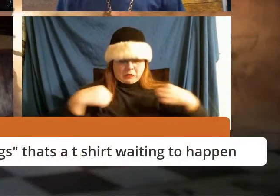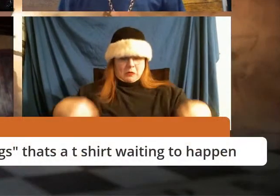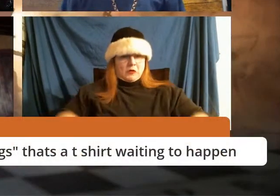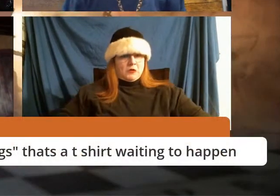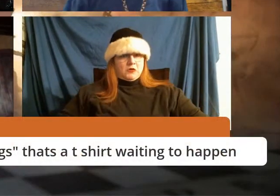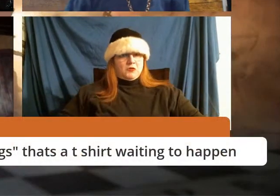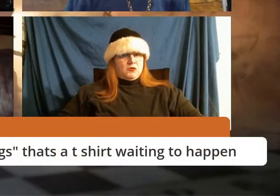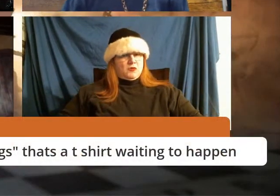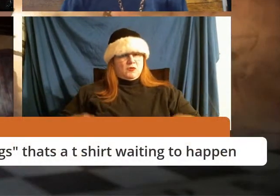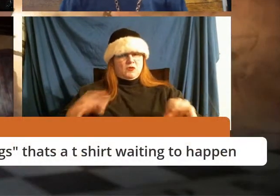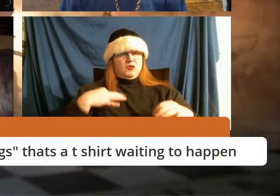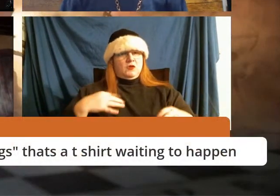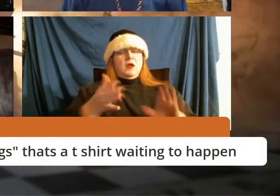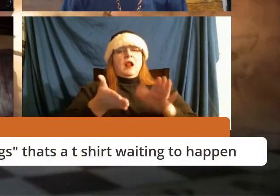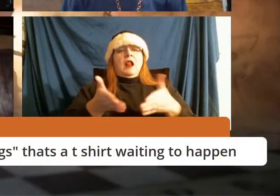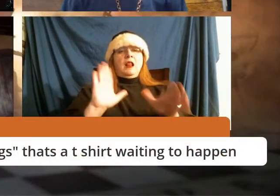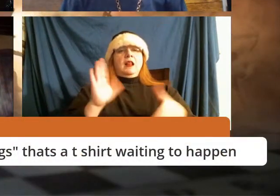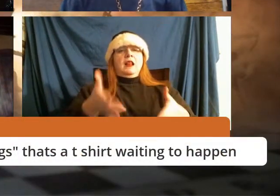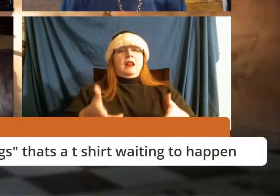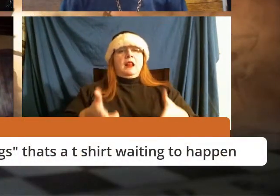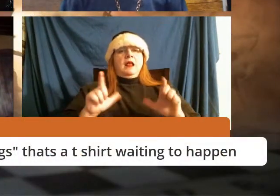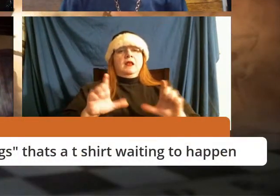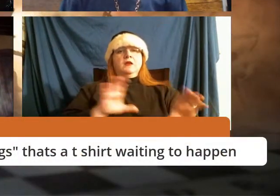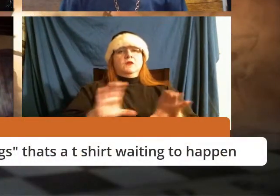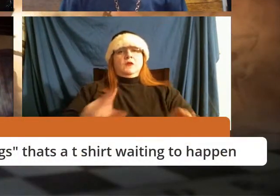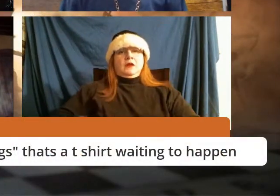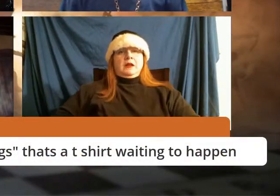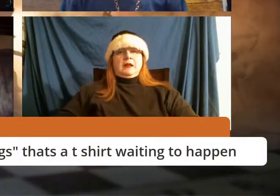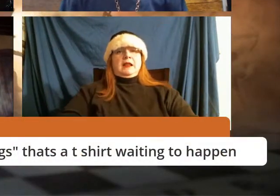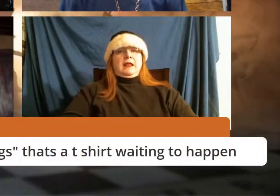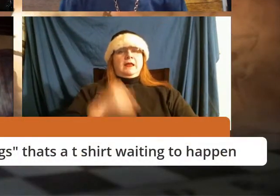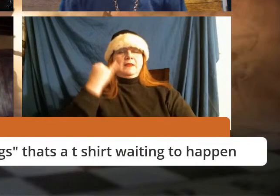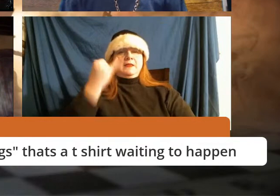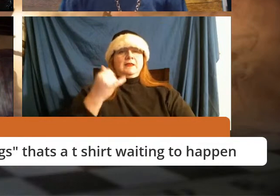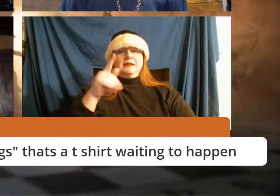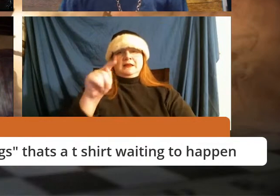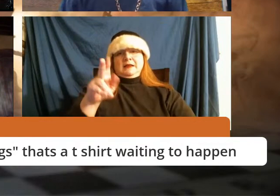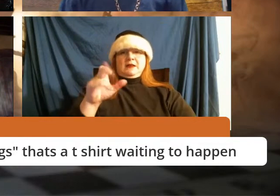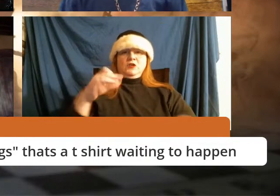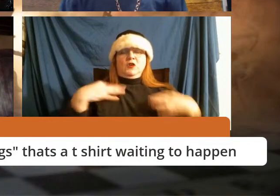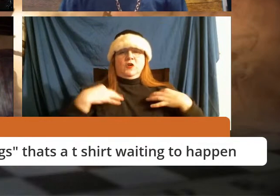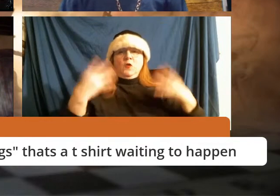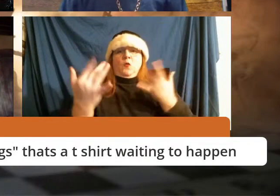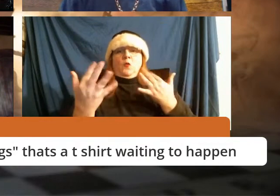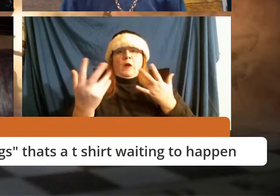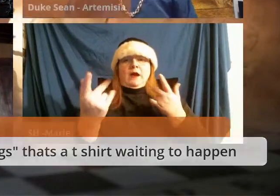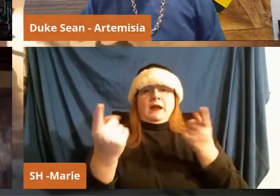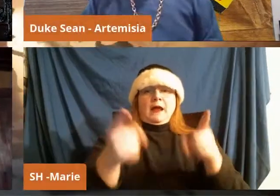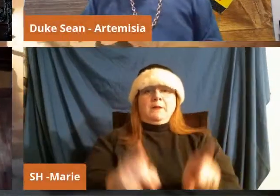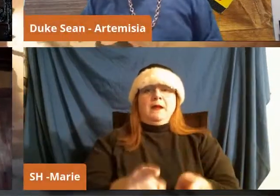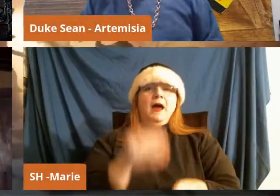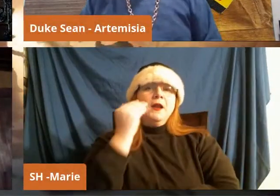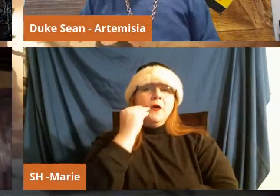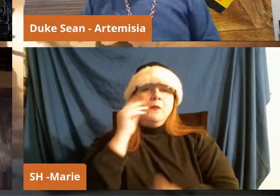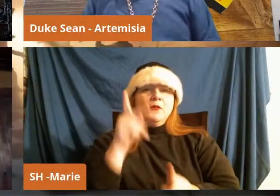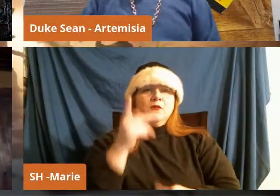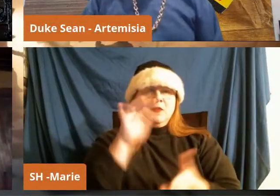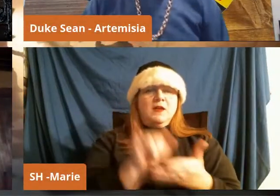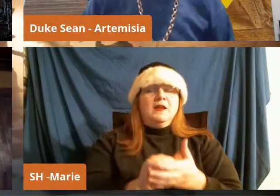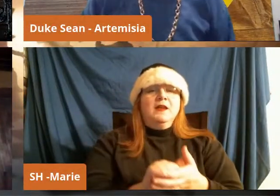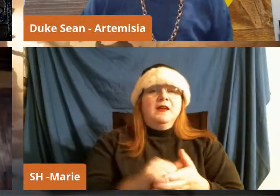apparently. Let us do nightly things. That's a t-shirt waiting to happen. I've got a guy for that. Yeah, so